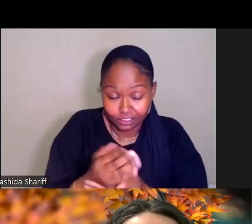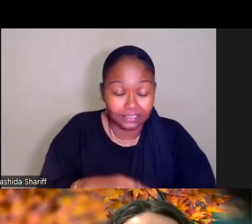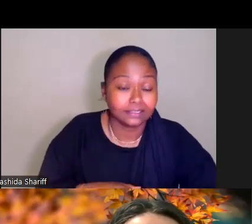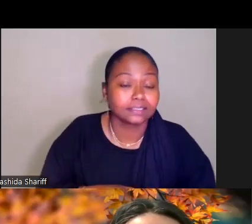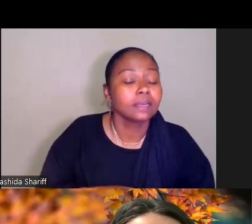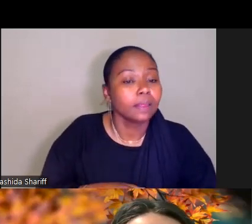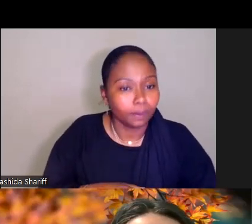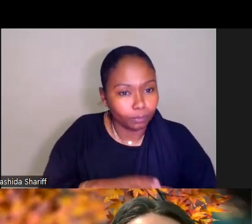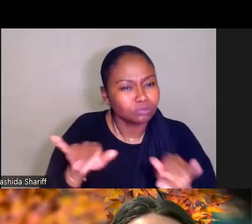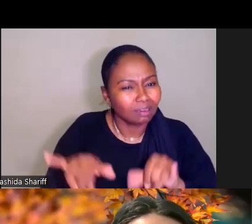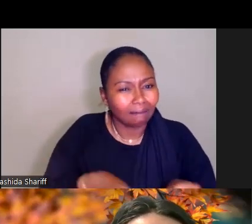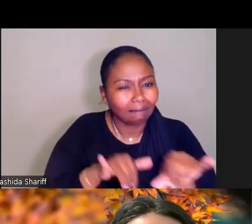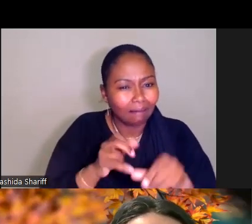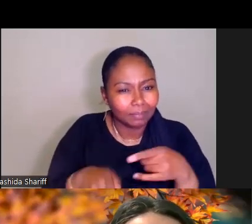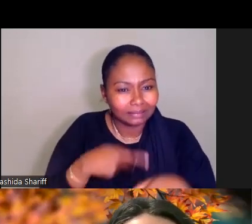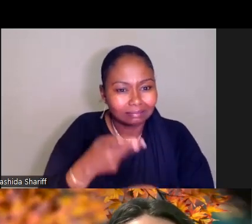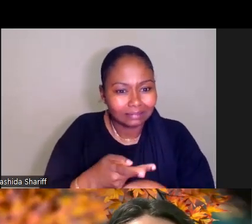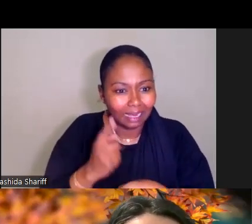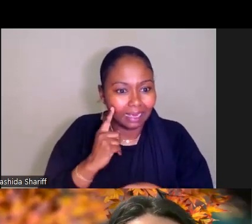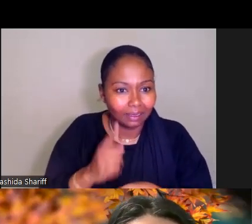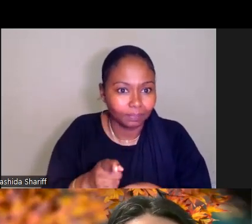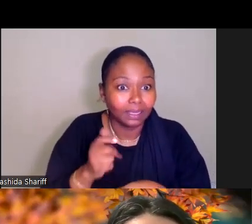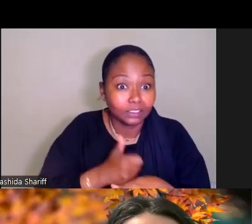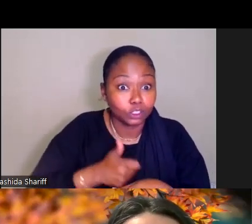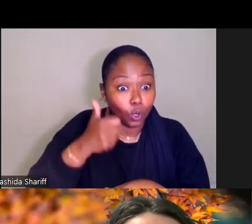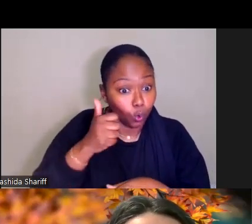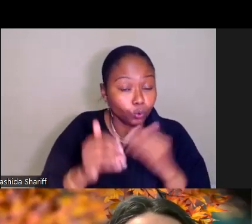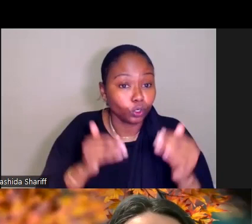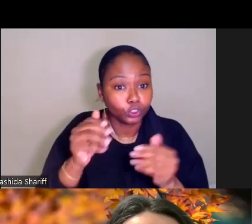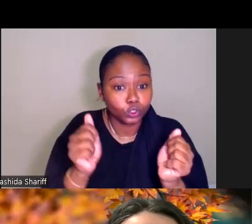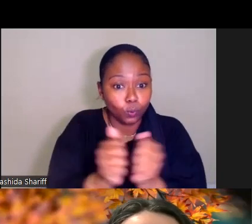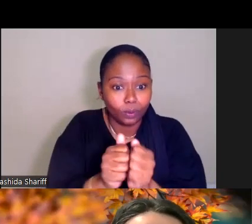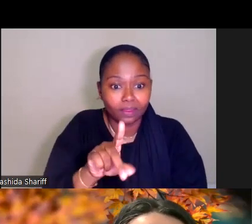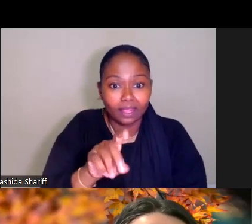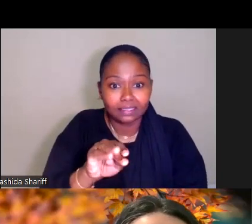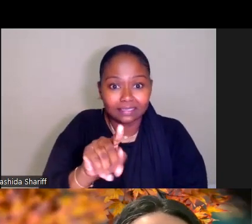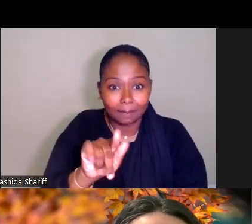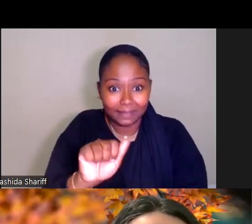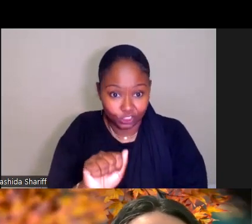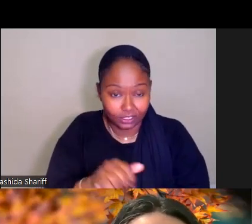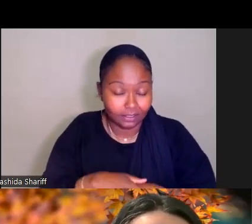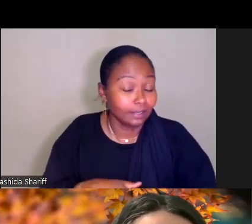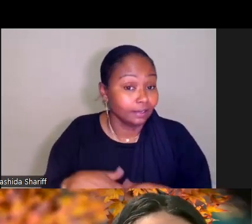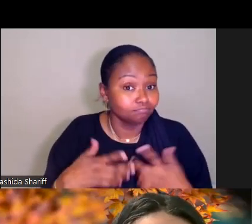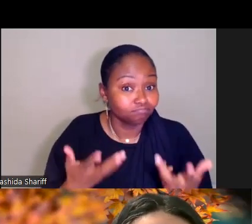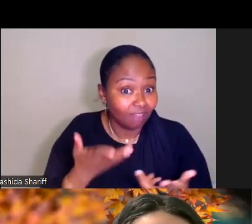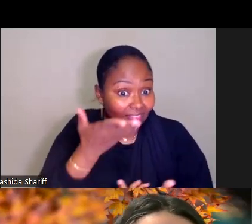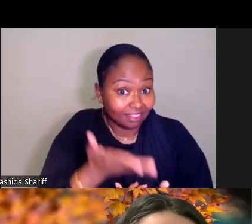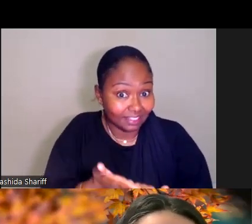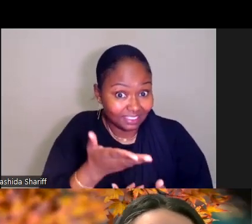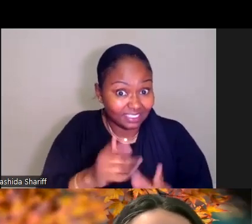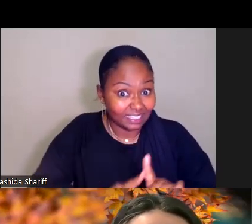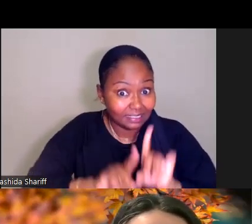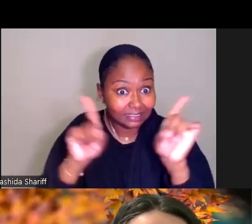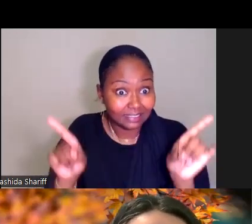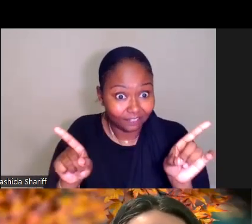type of individual in a probate conservatorship is an older adult with dementia. And this is distinctly different and